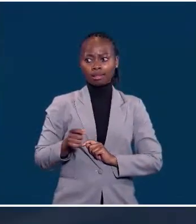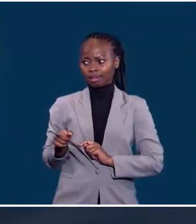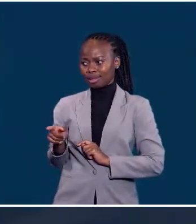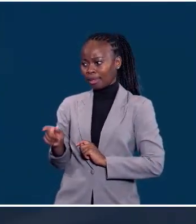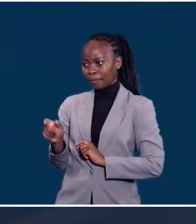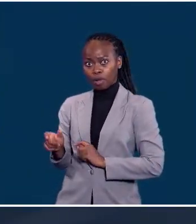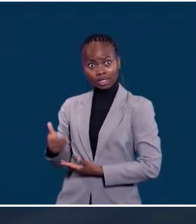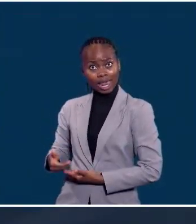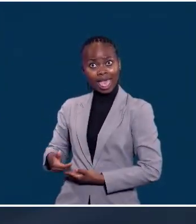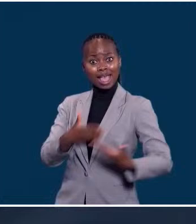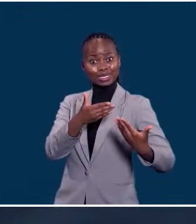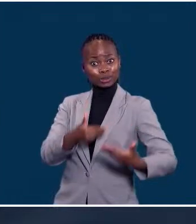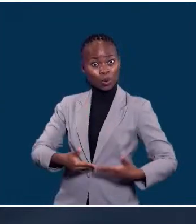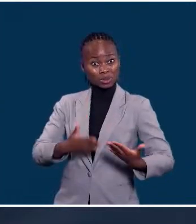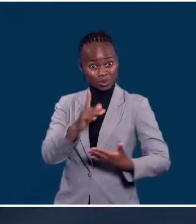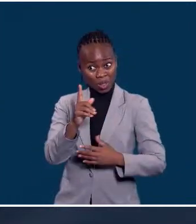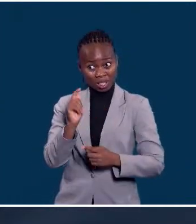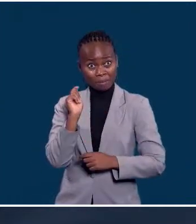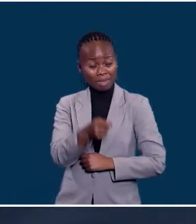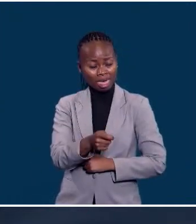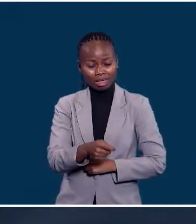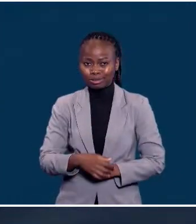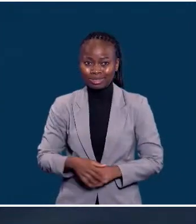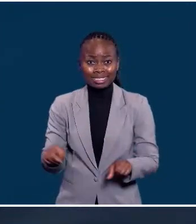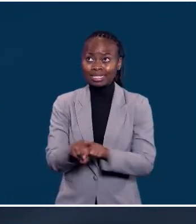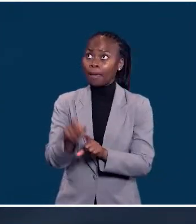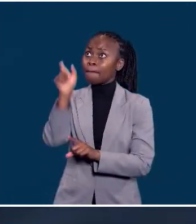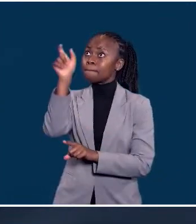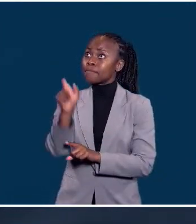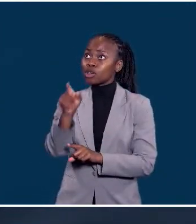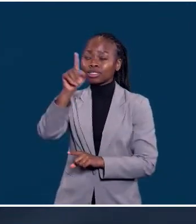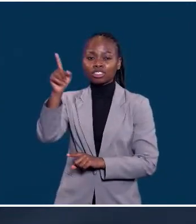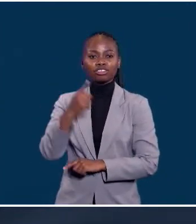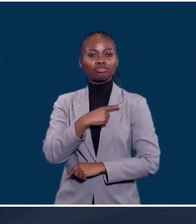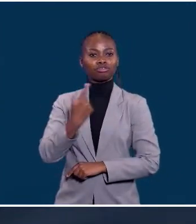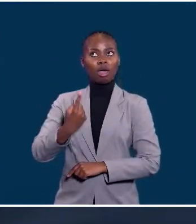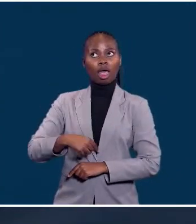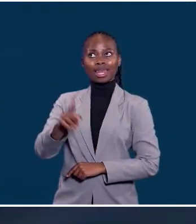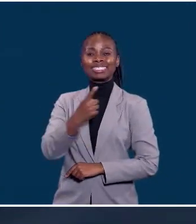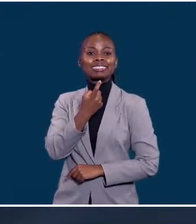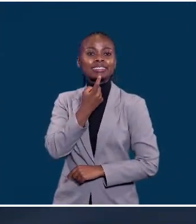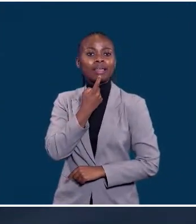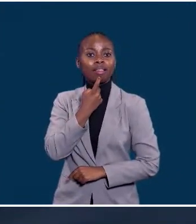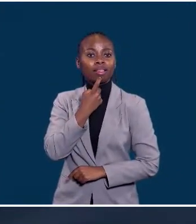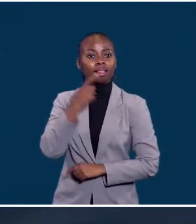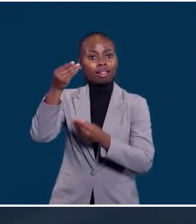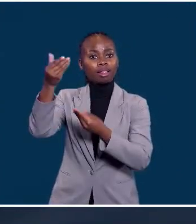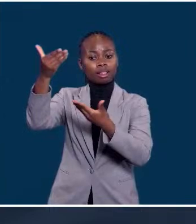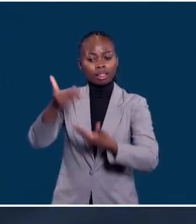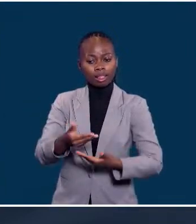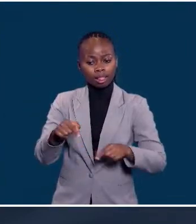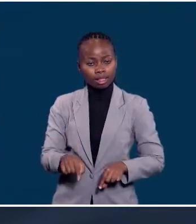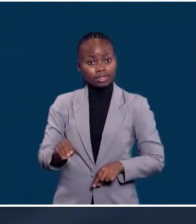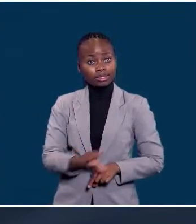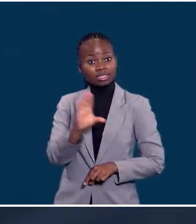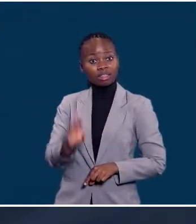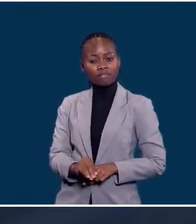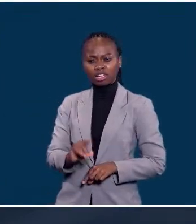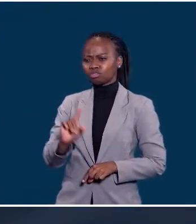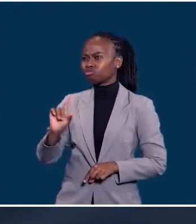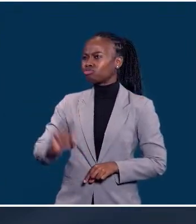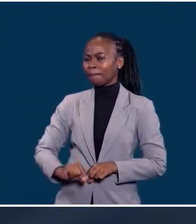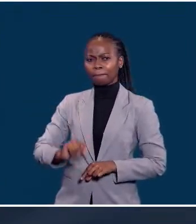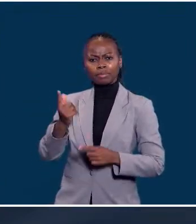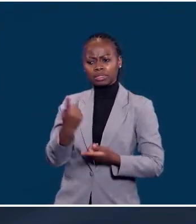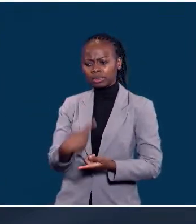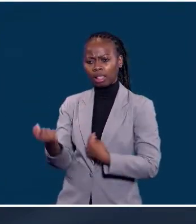a Chinese exporter sells steel or steel components into South Africa cheaper, and